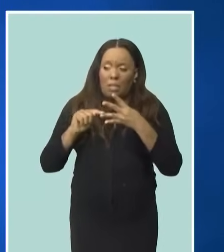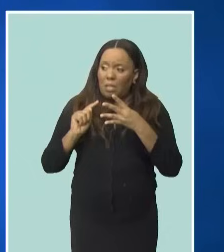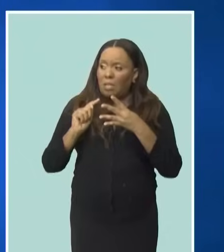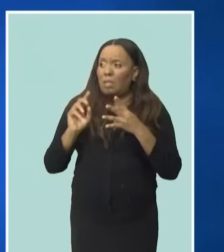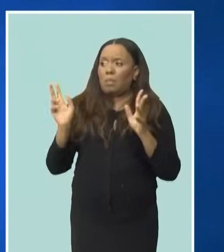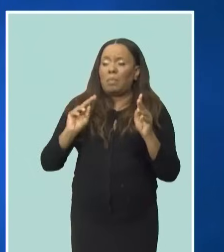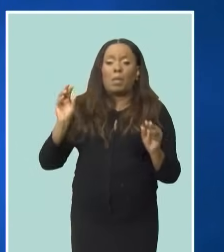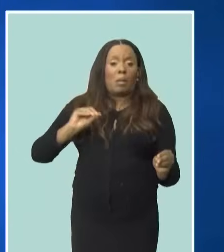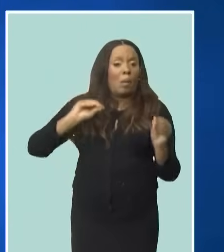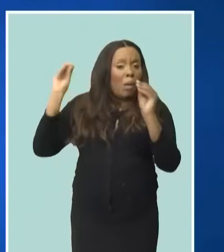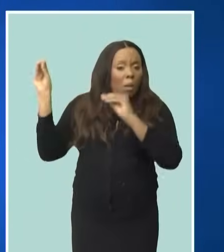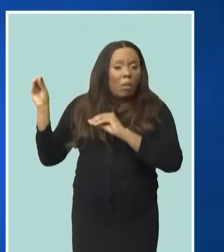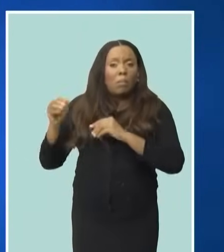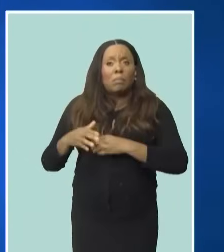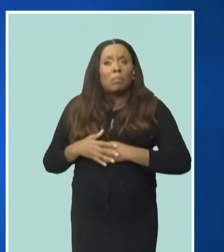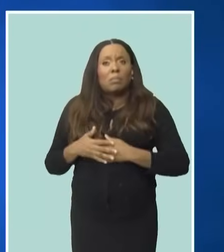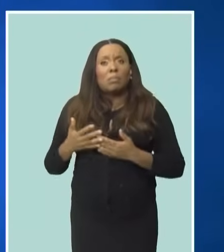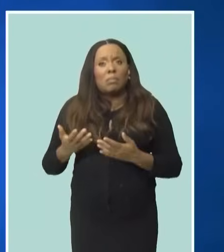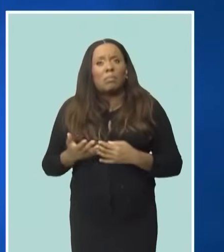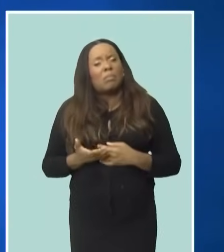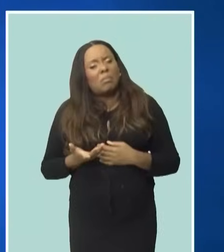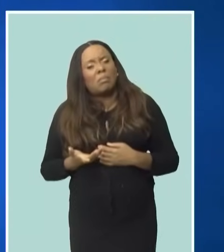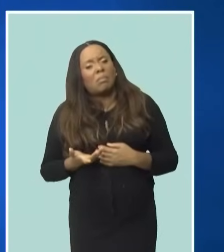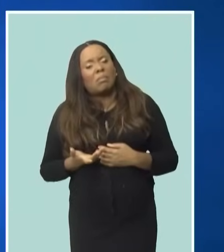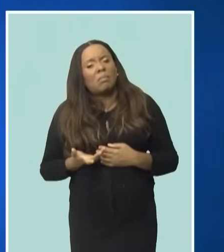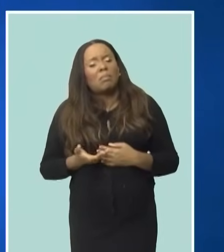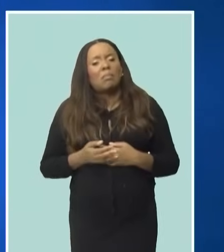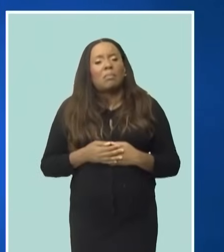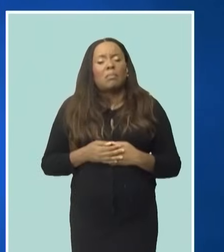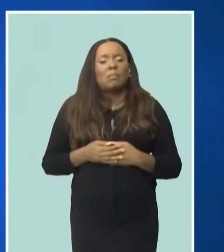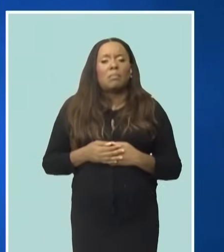well, and that's how we have to look at it,